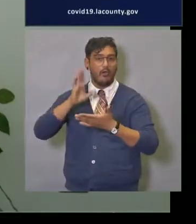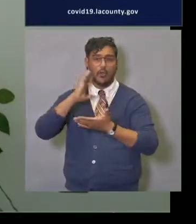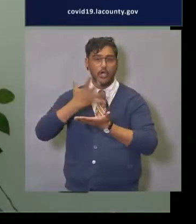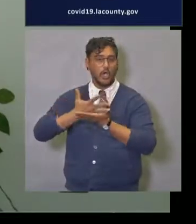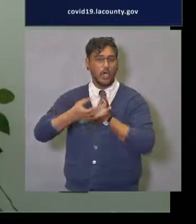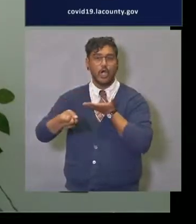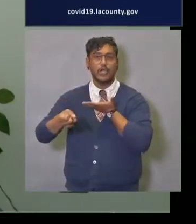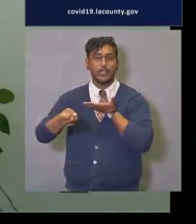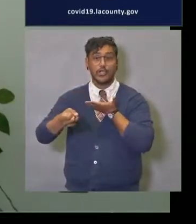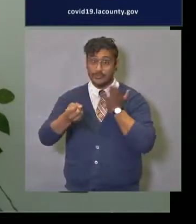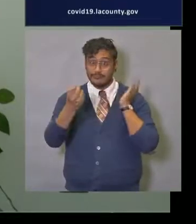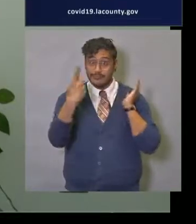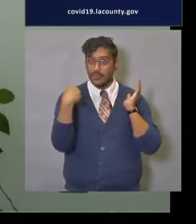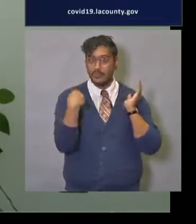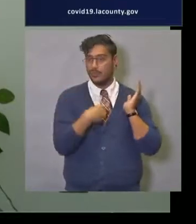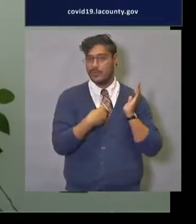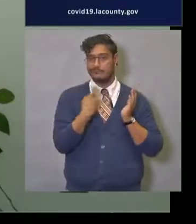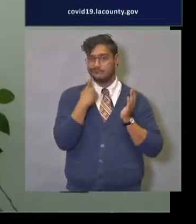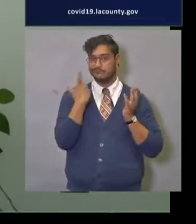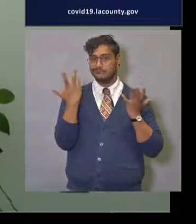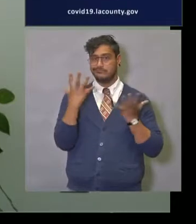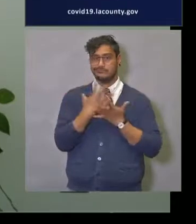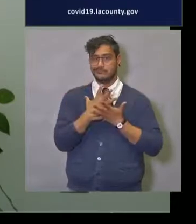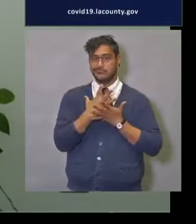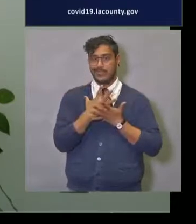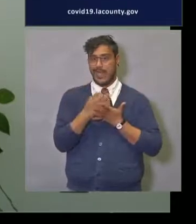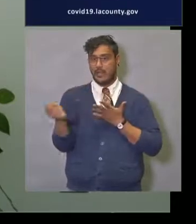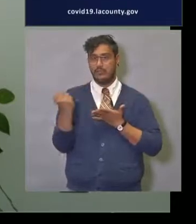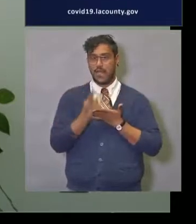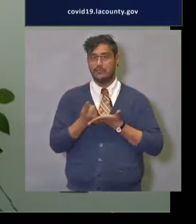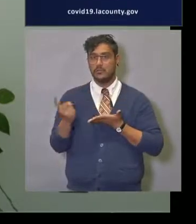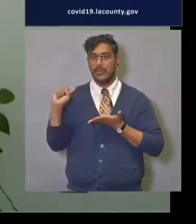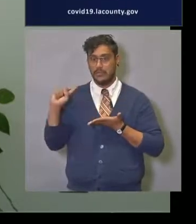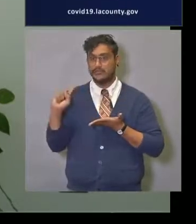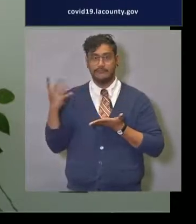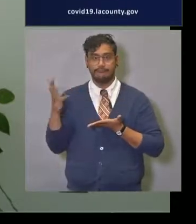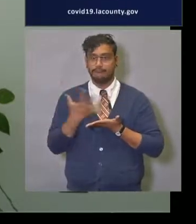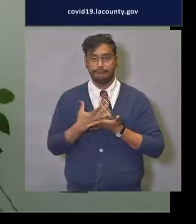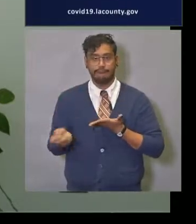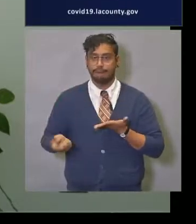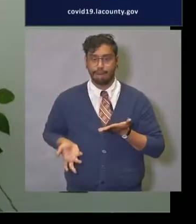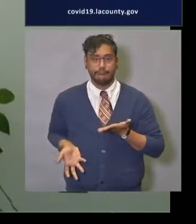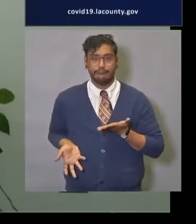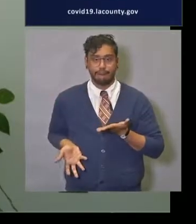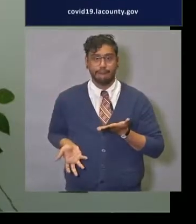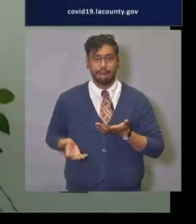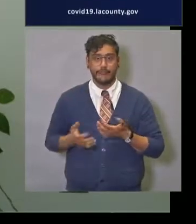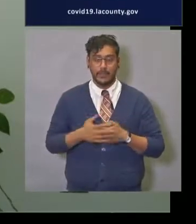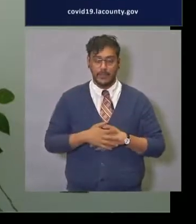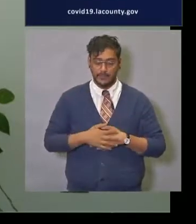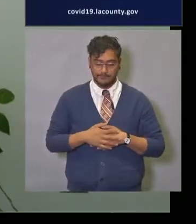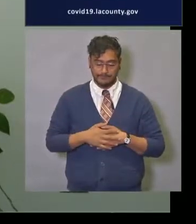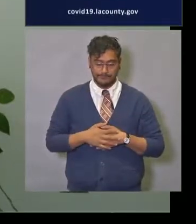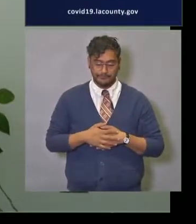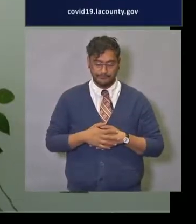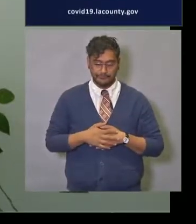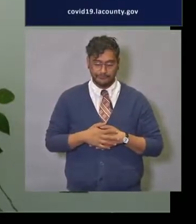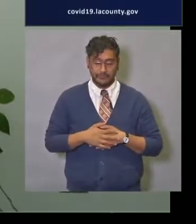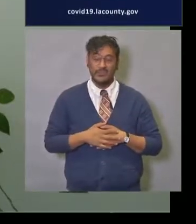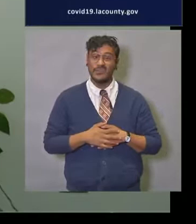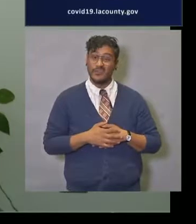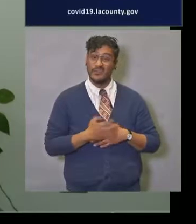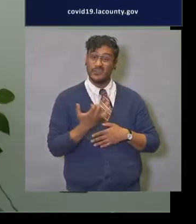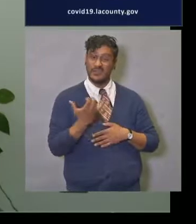you know, we ran out of doses very quickly last week. In terms of owing communities